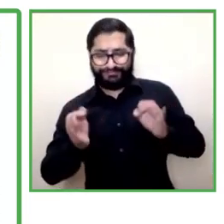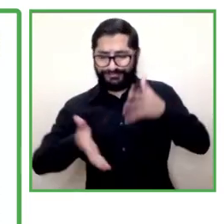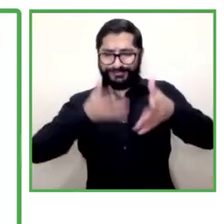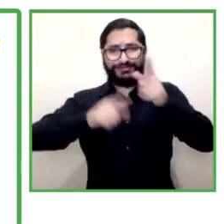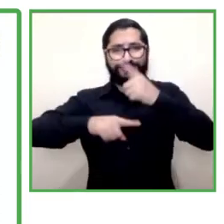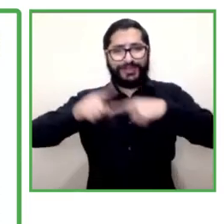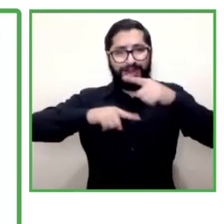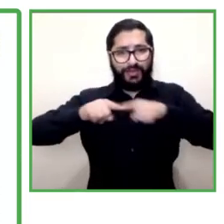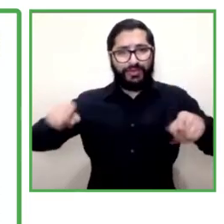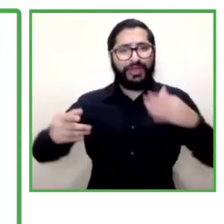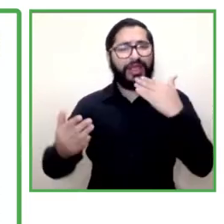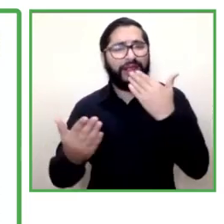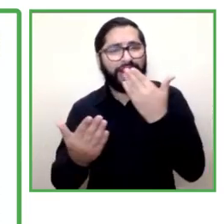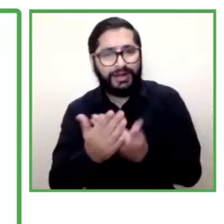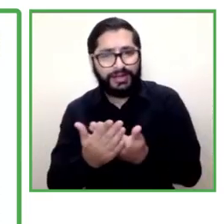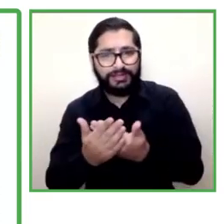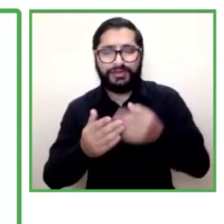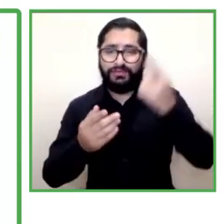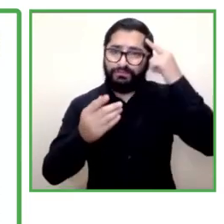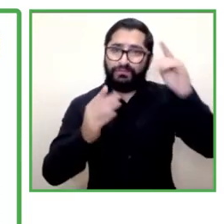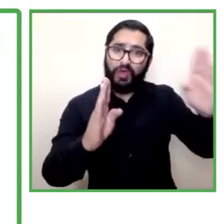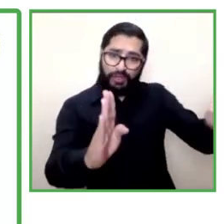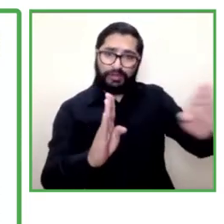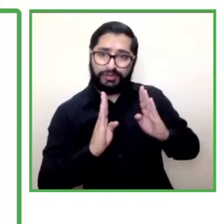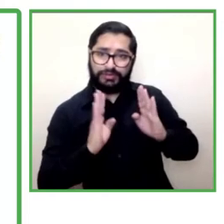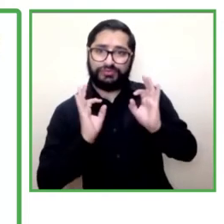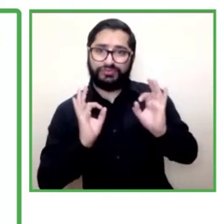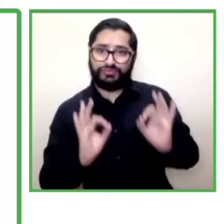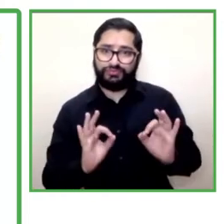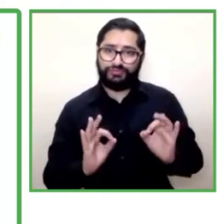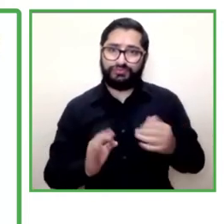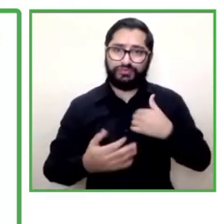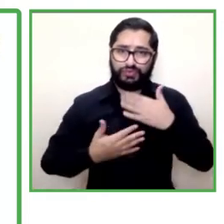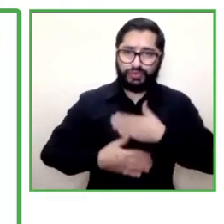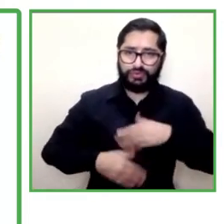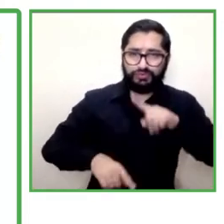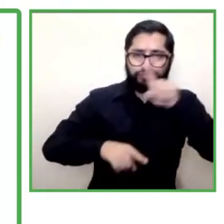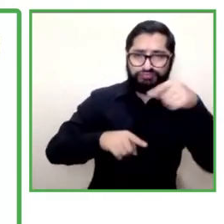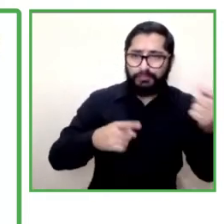please do so at the email below. Thank you.